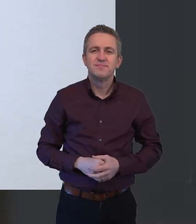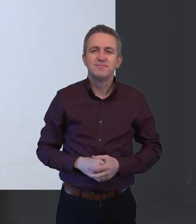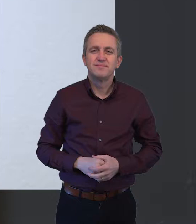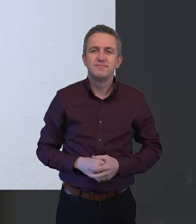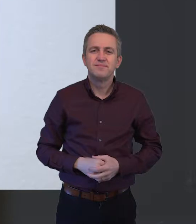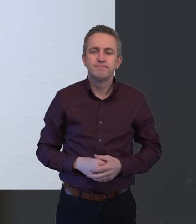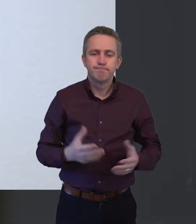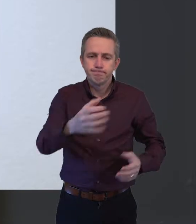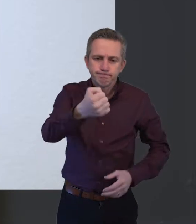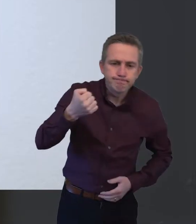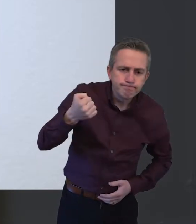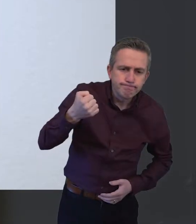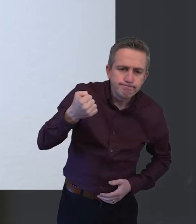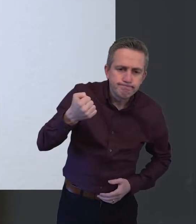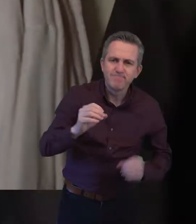Nope.